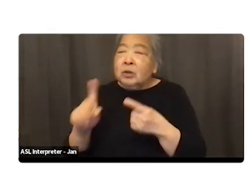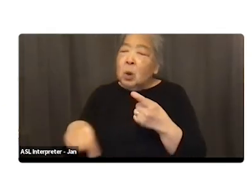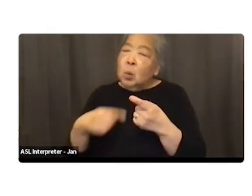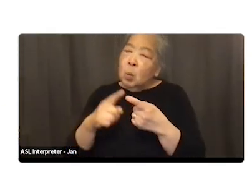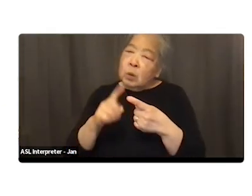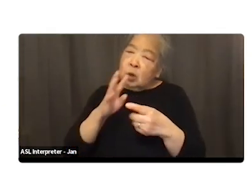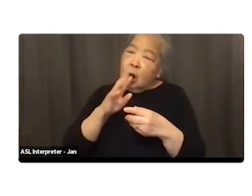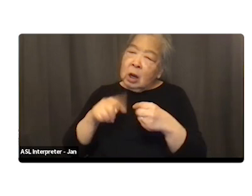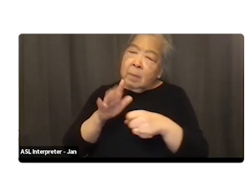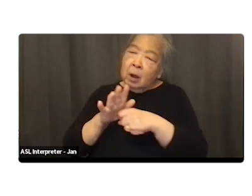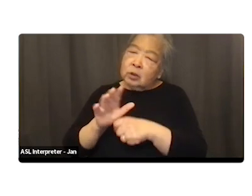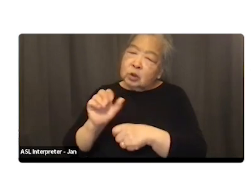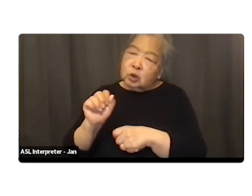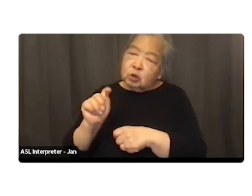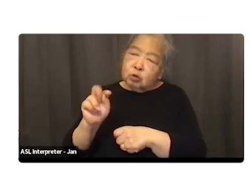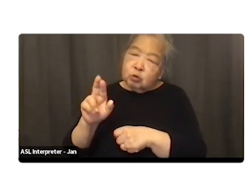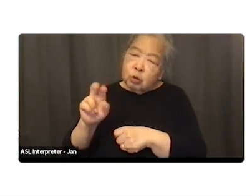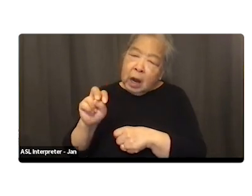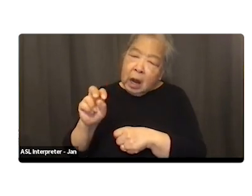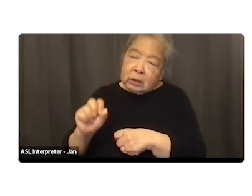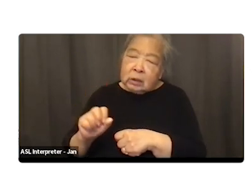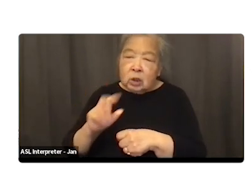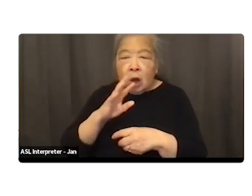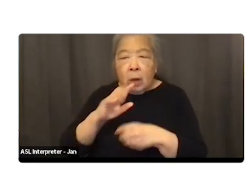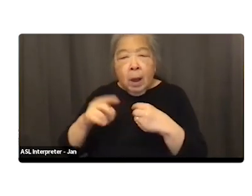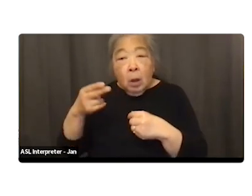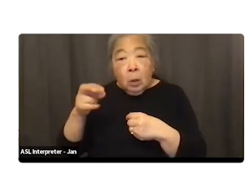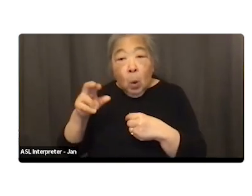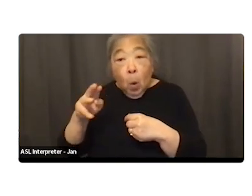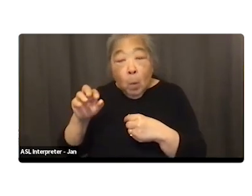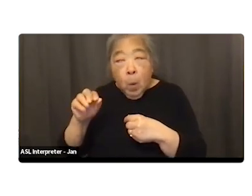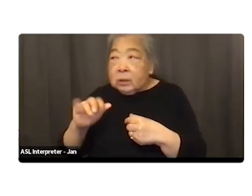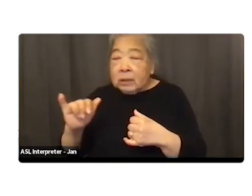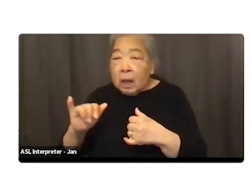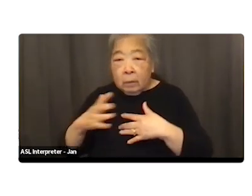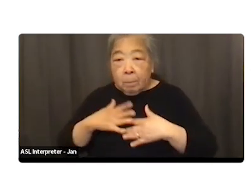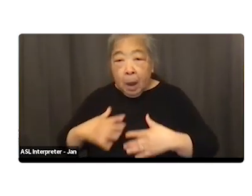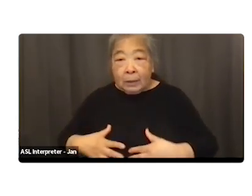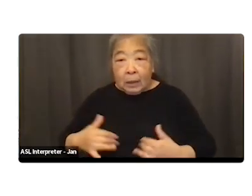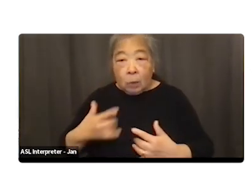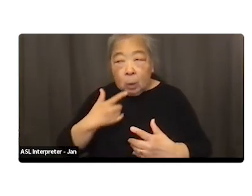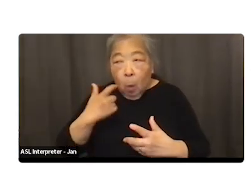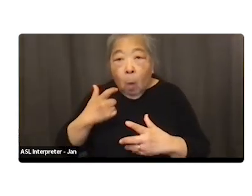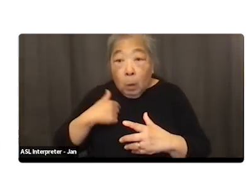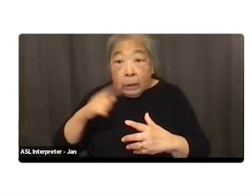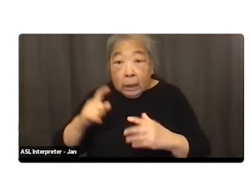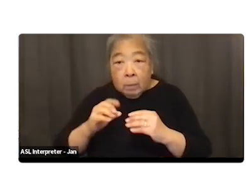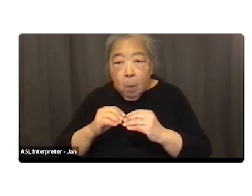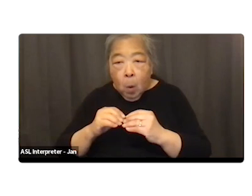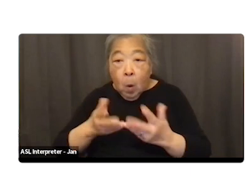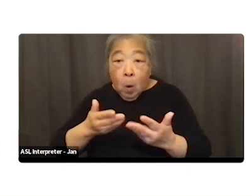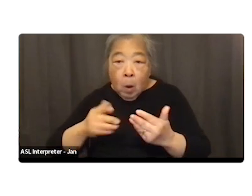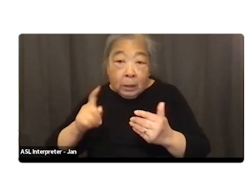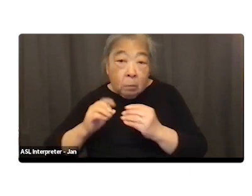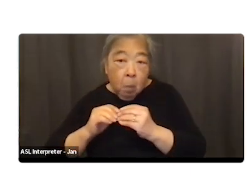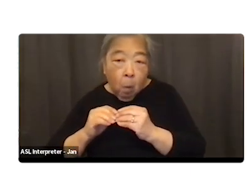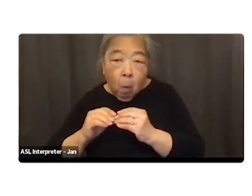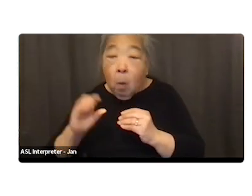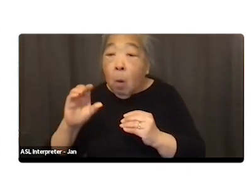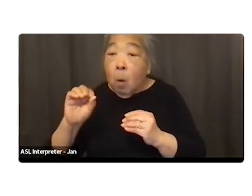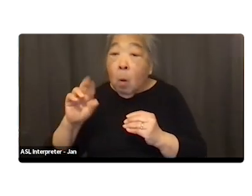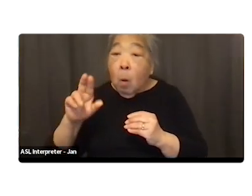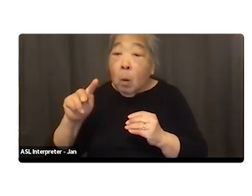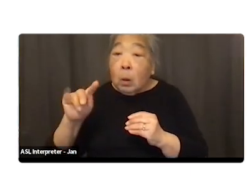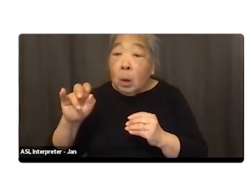about stress and hormones, the body's now is like addicted, right? Like, so now I need a little bit more cortisol than I did yesterday